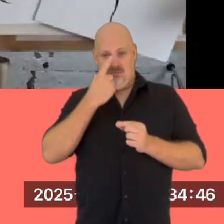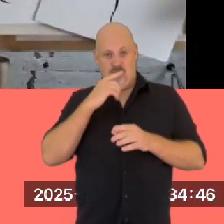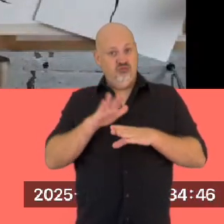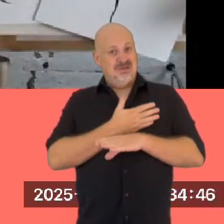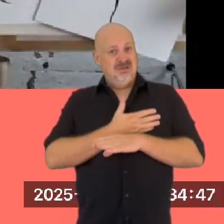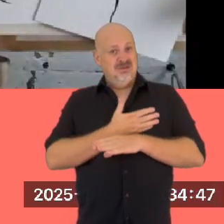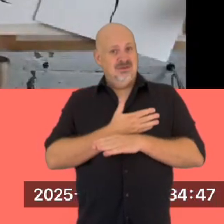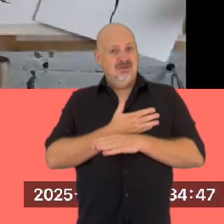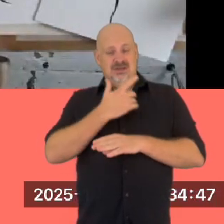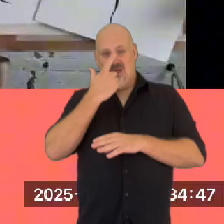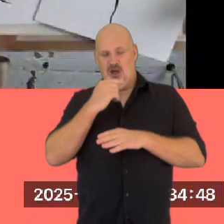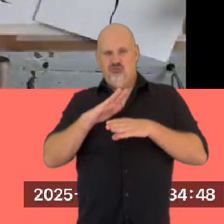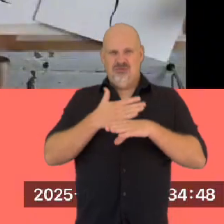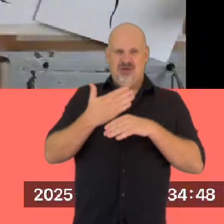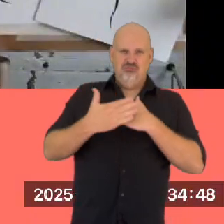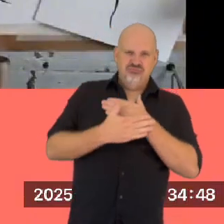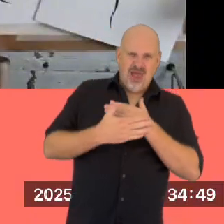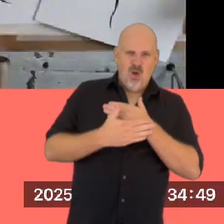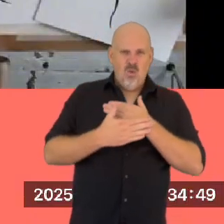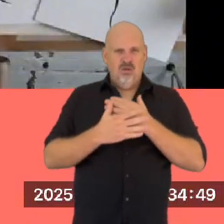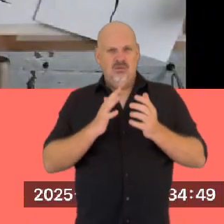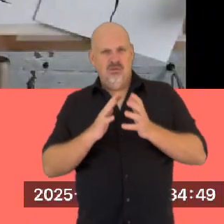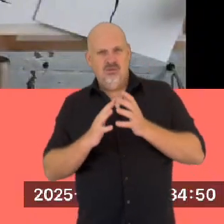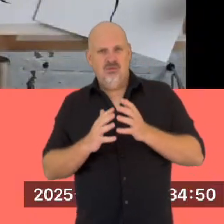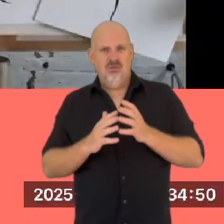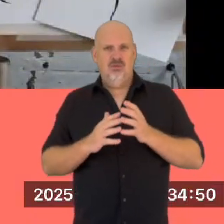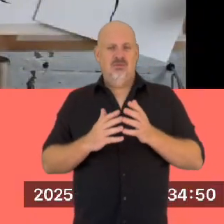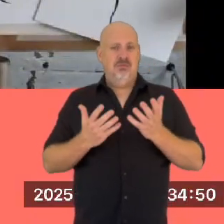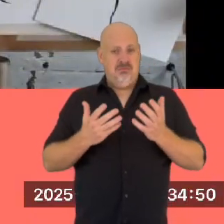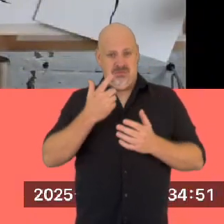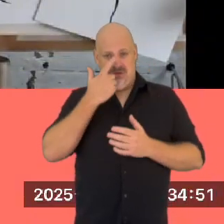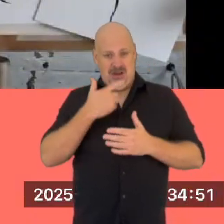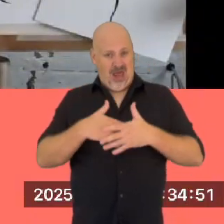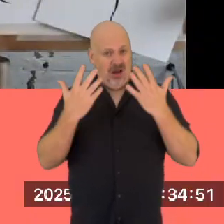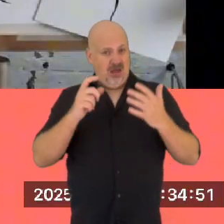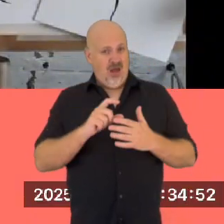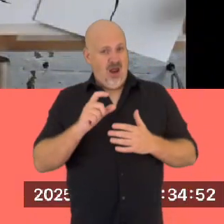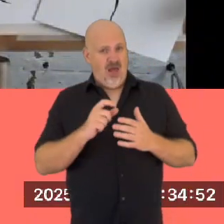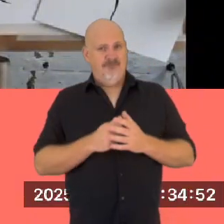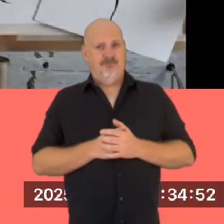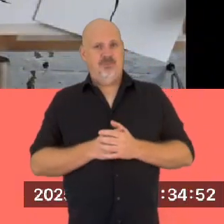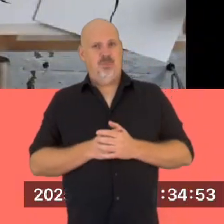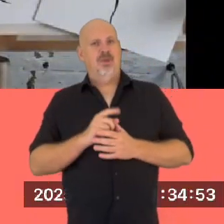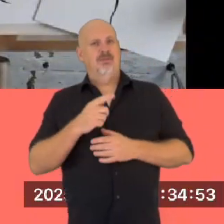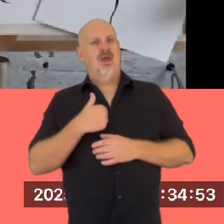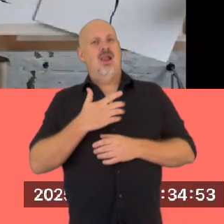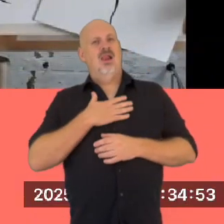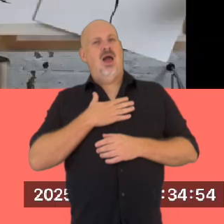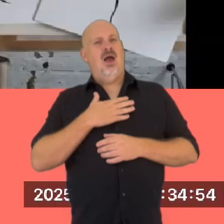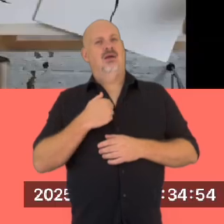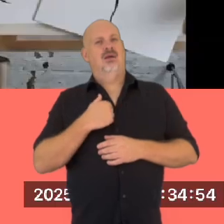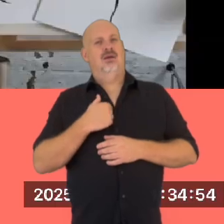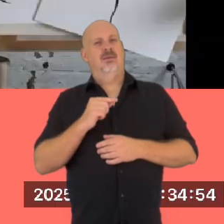of can be a green, they can be a greeny brown. I mean, it can be any color you want it to be, but